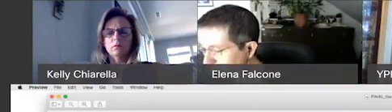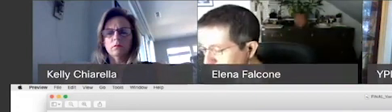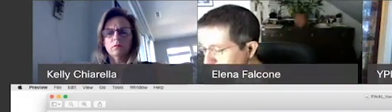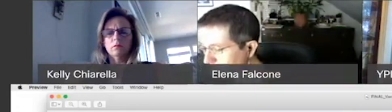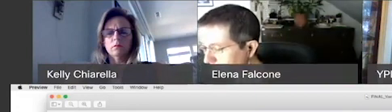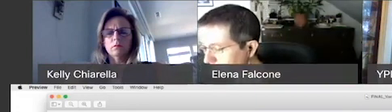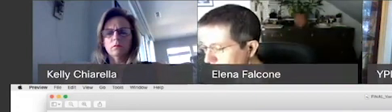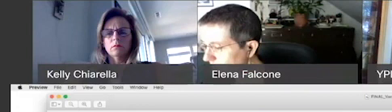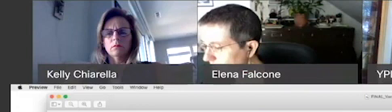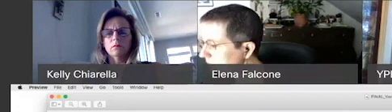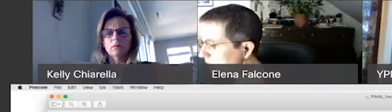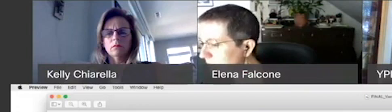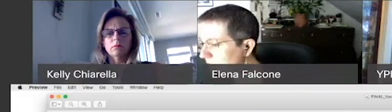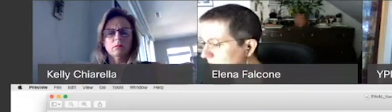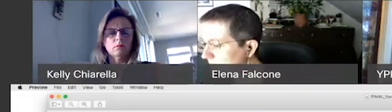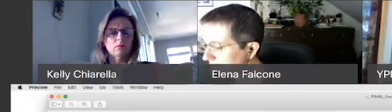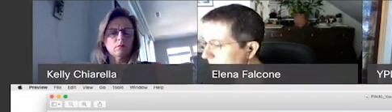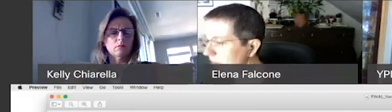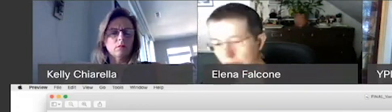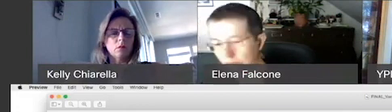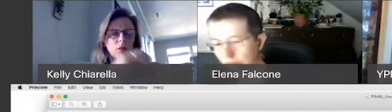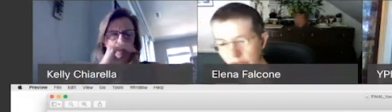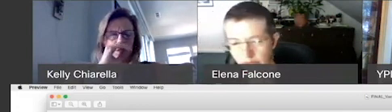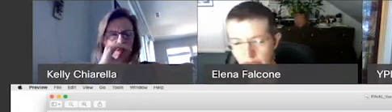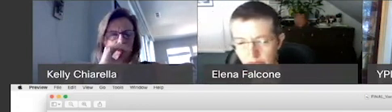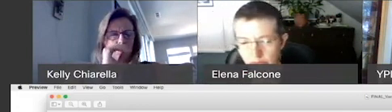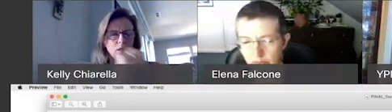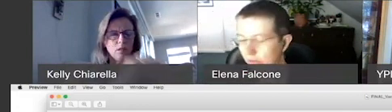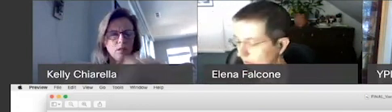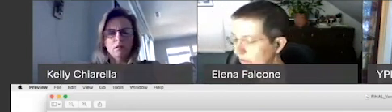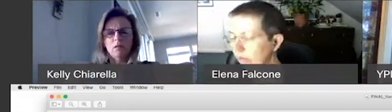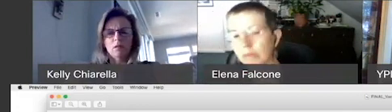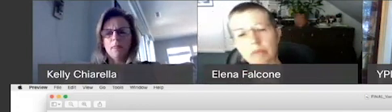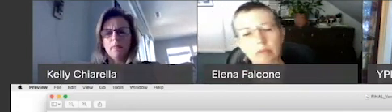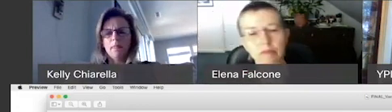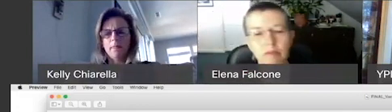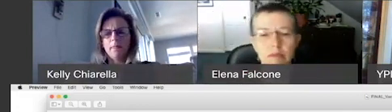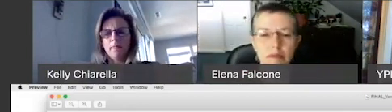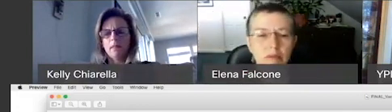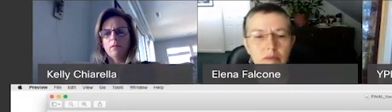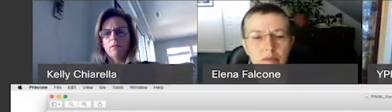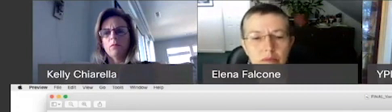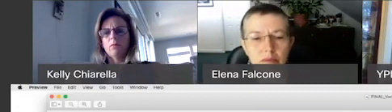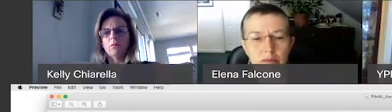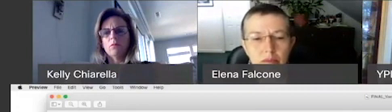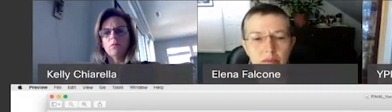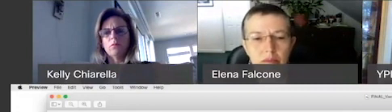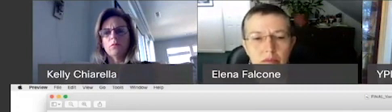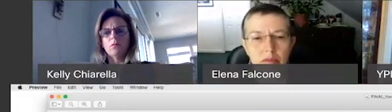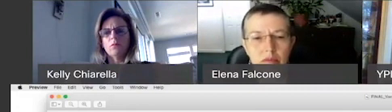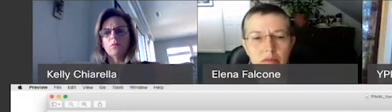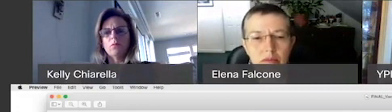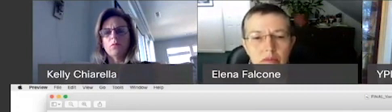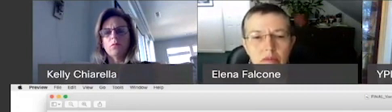were being overcharged for items such as toilet paper, Lysol spray, hand sanitizer, all those kind of products that people all of a sudden